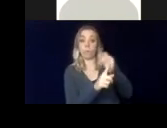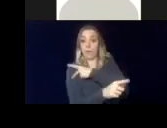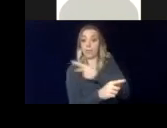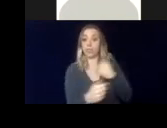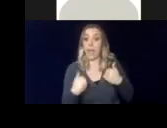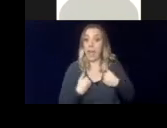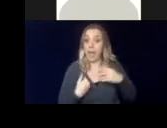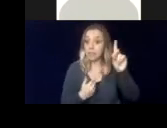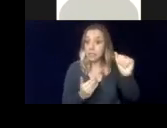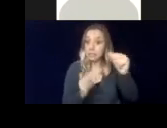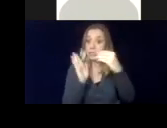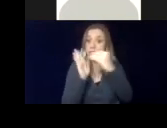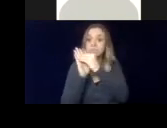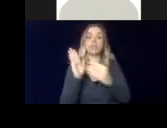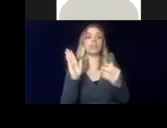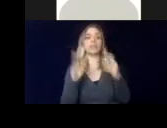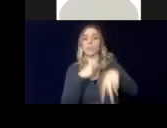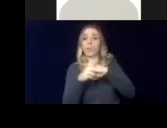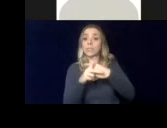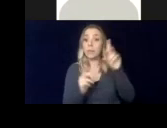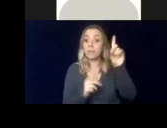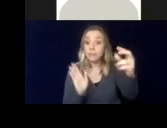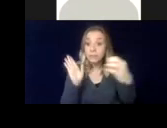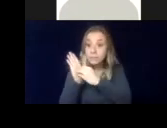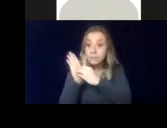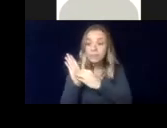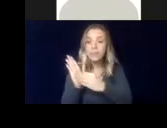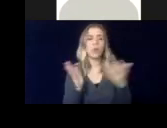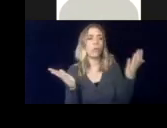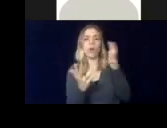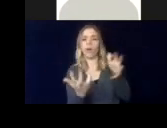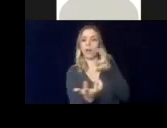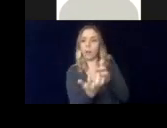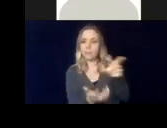have, and what accommodations they need. And